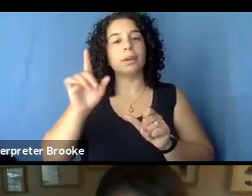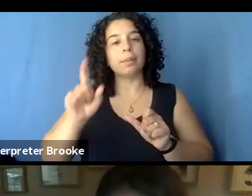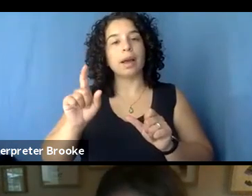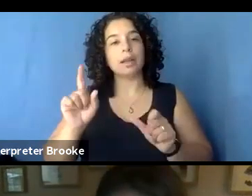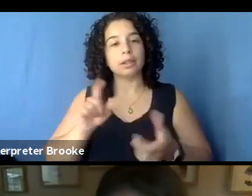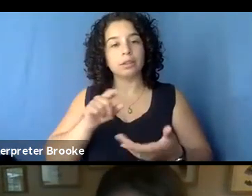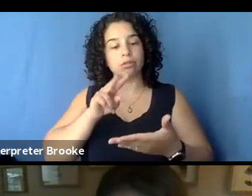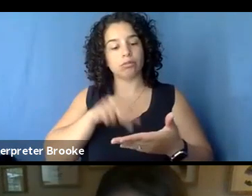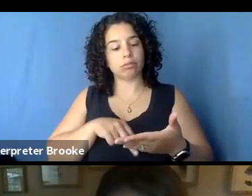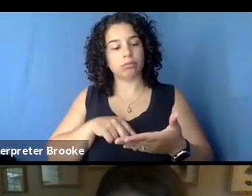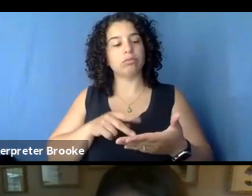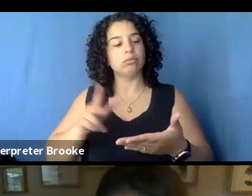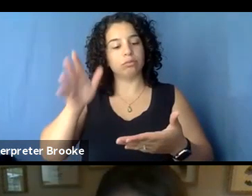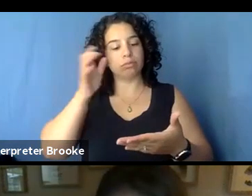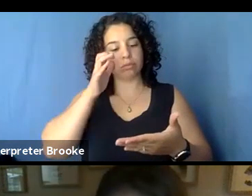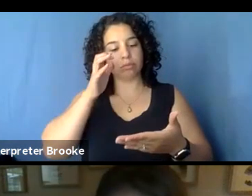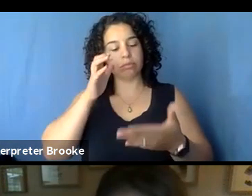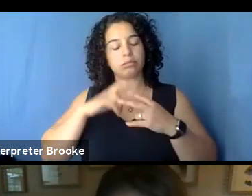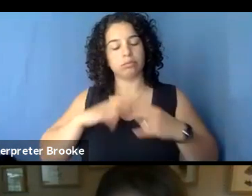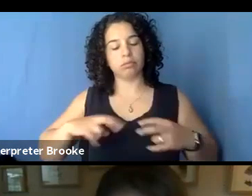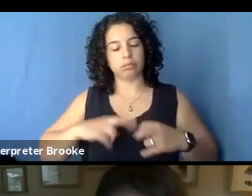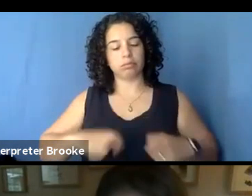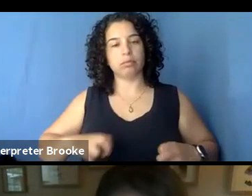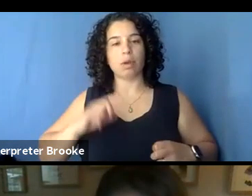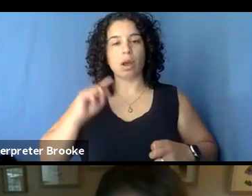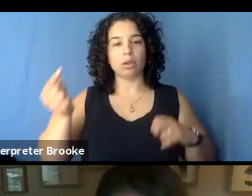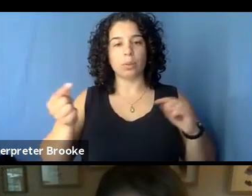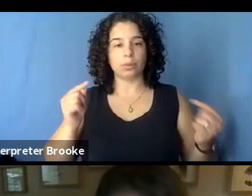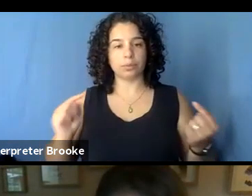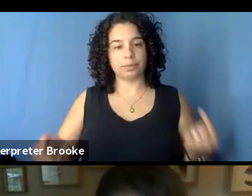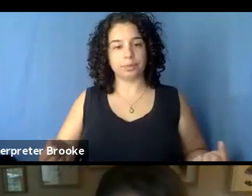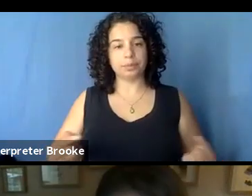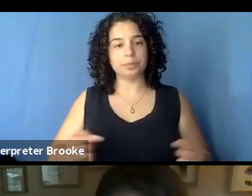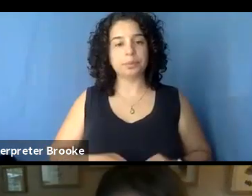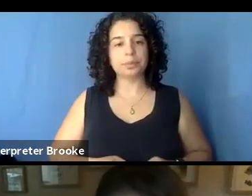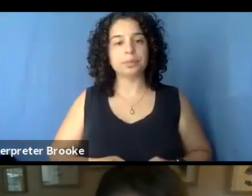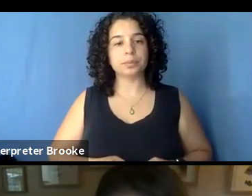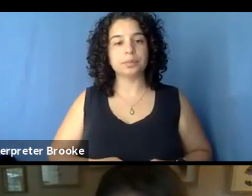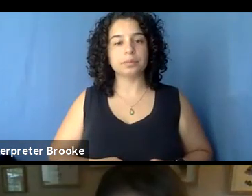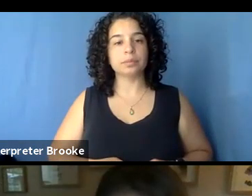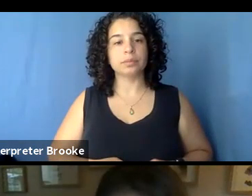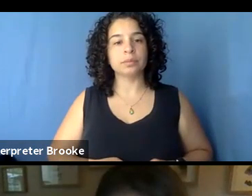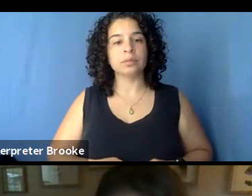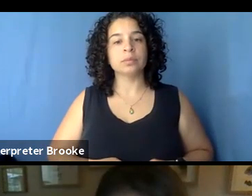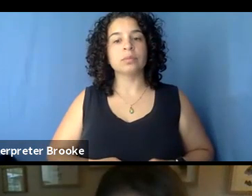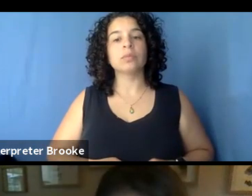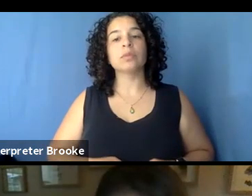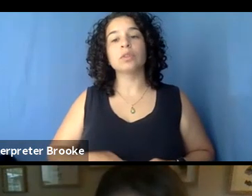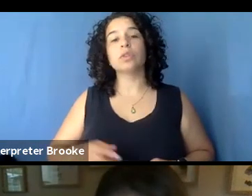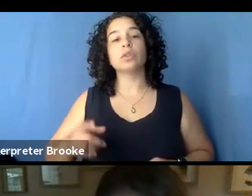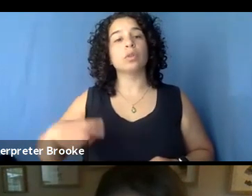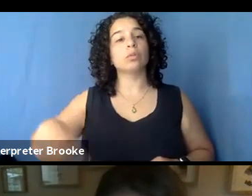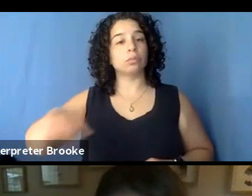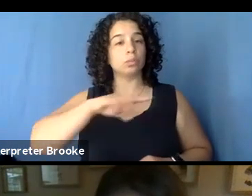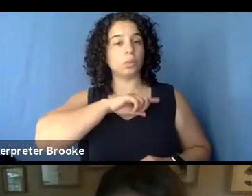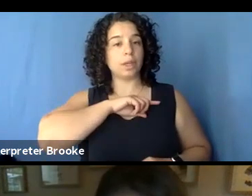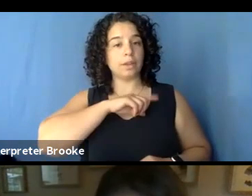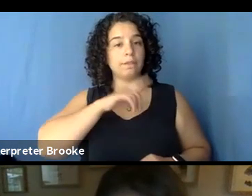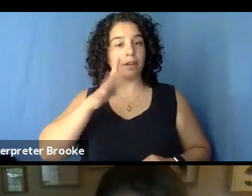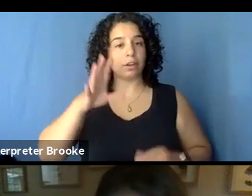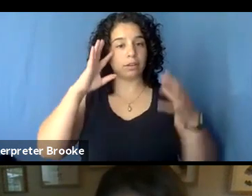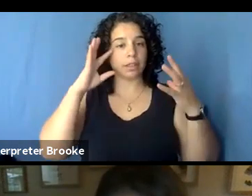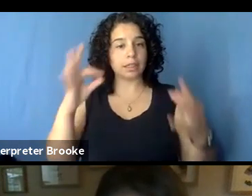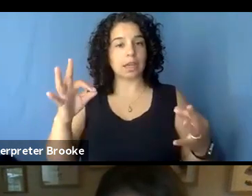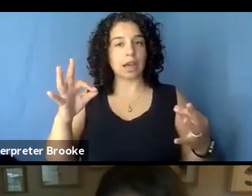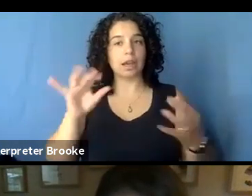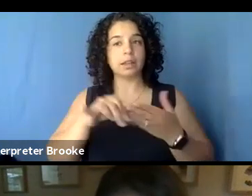out thusly. I've laid out the question that the group has come up with, and then I've laid